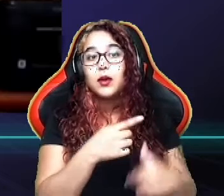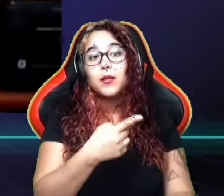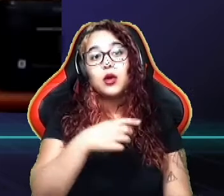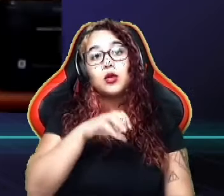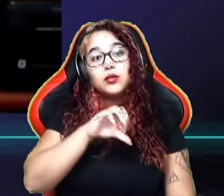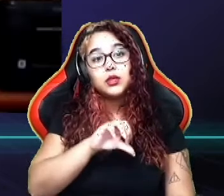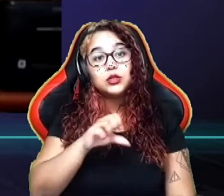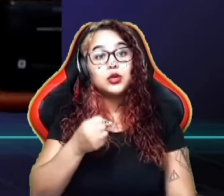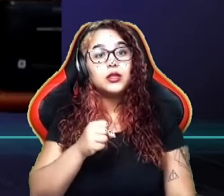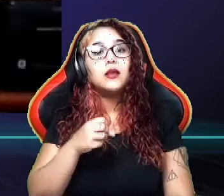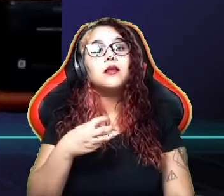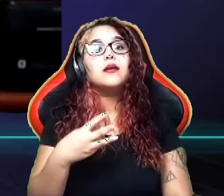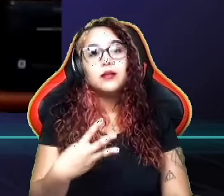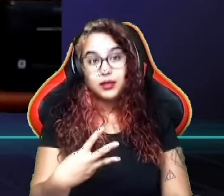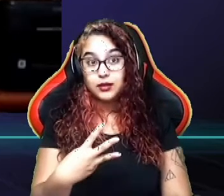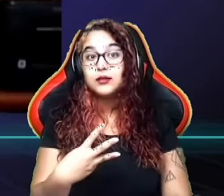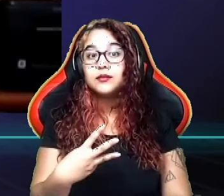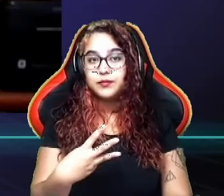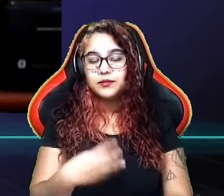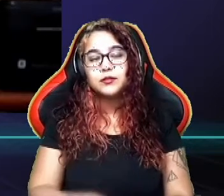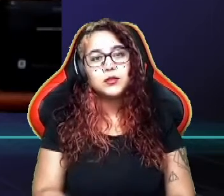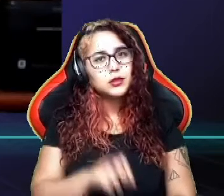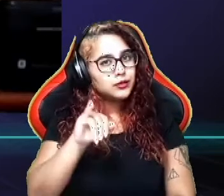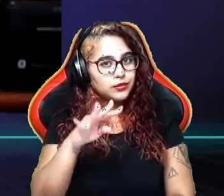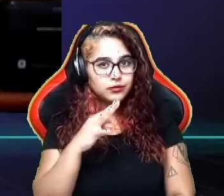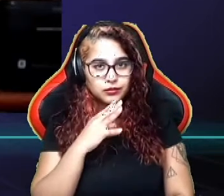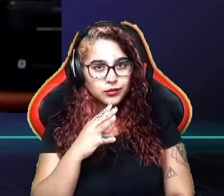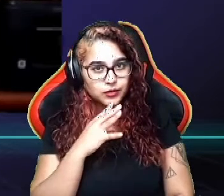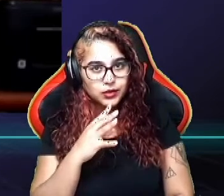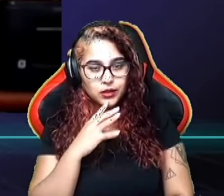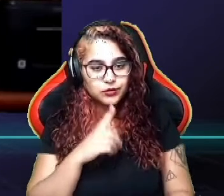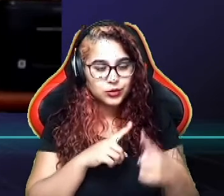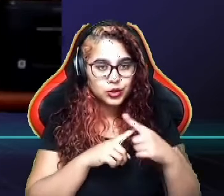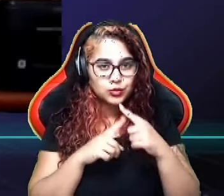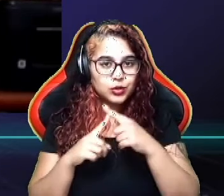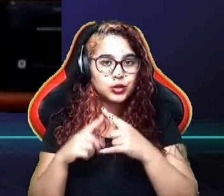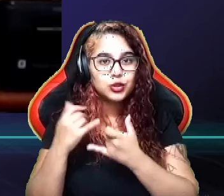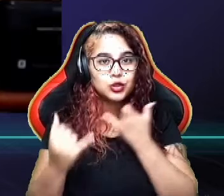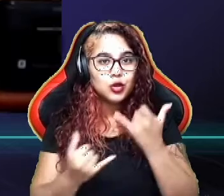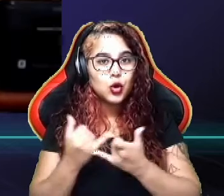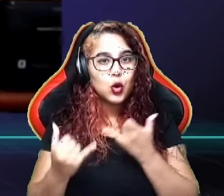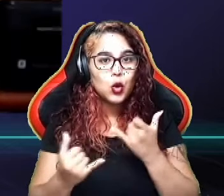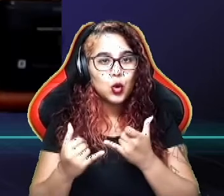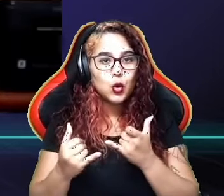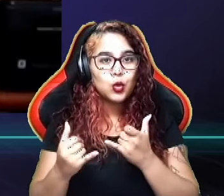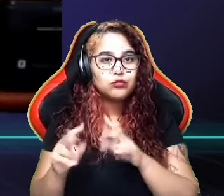And it was a game that was developed in the Brazilian market in 1983.